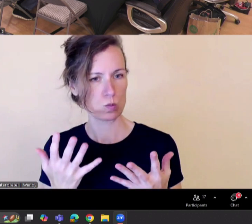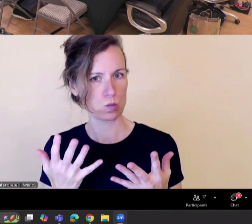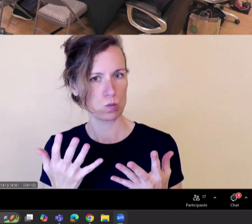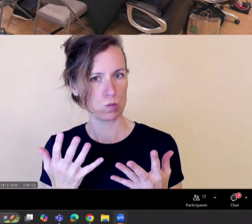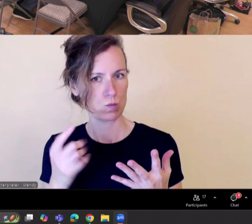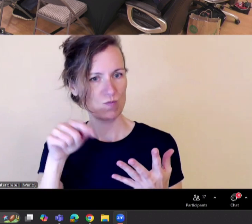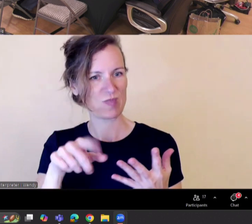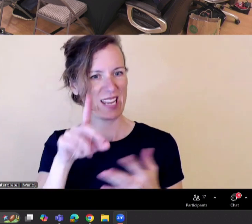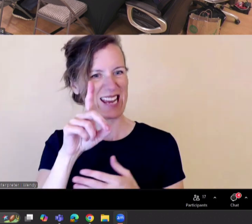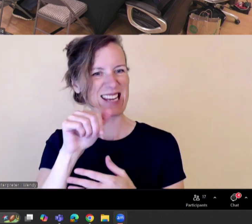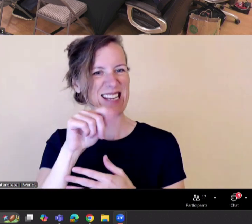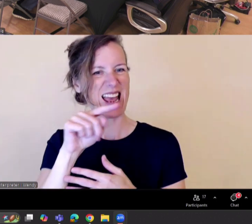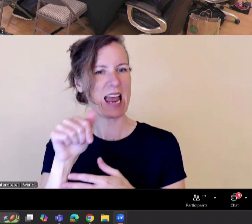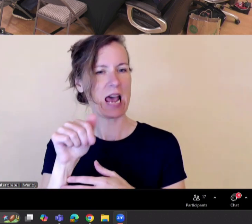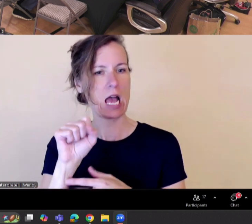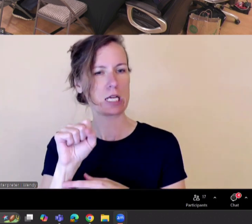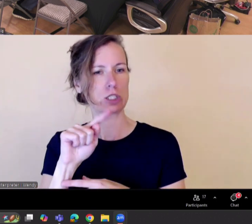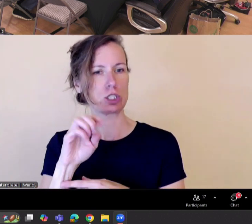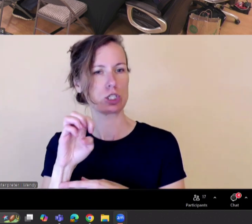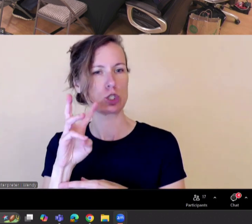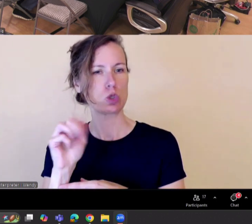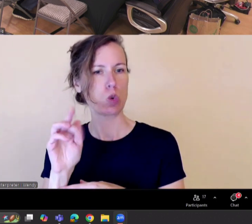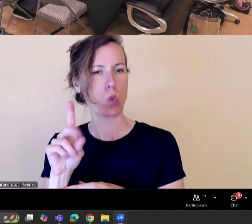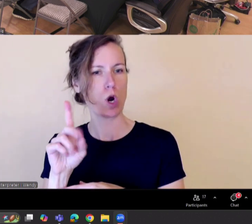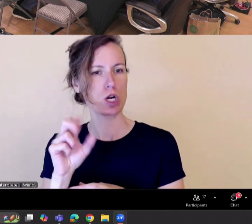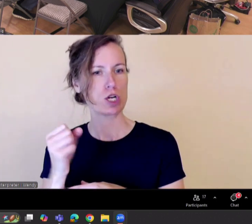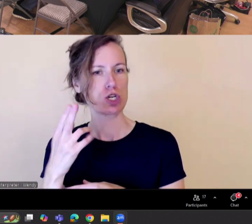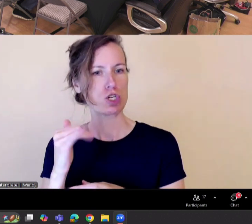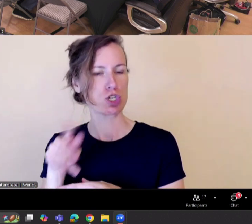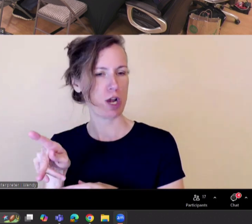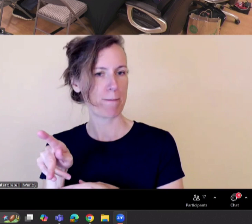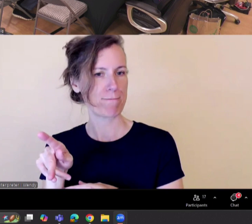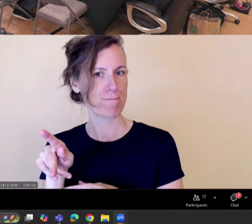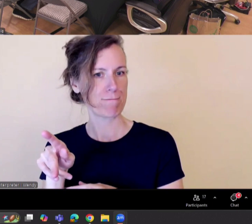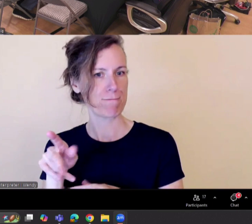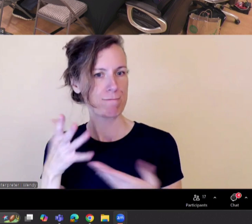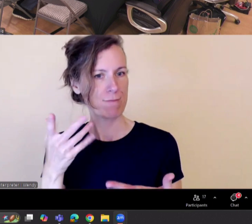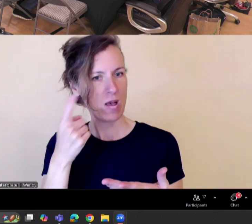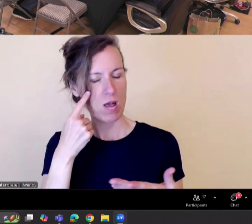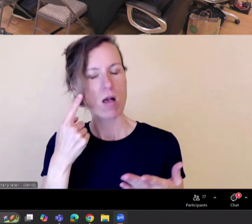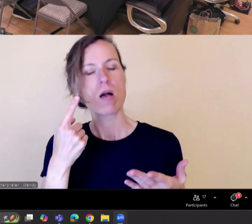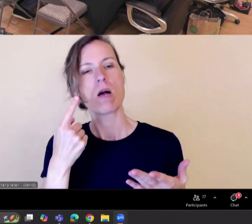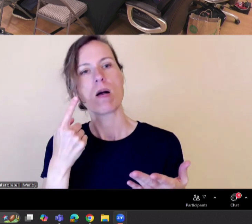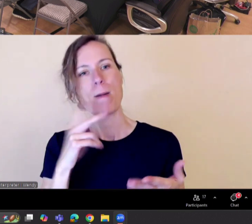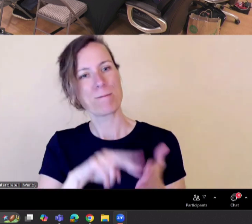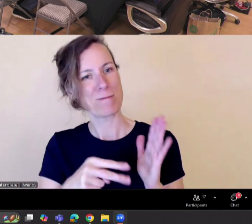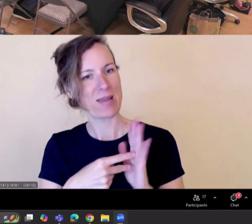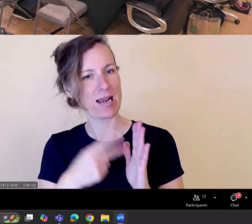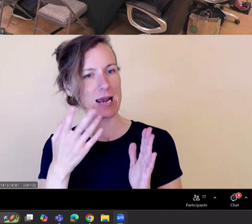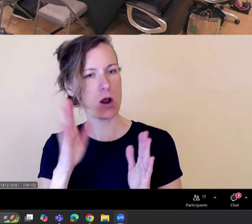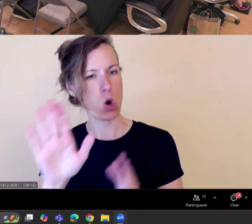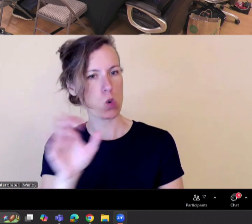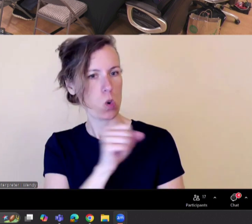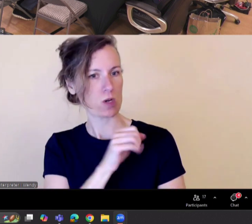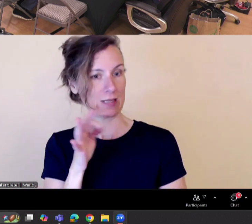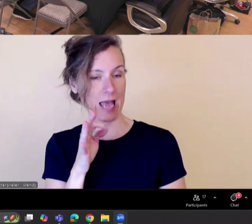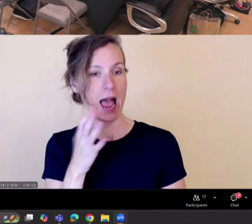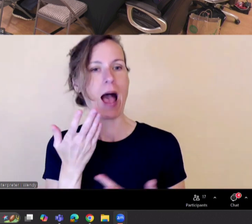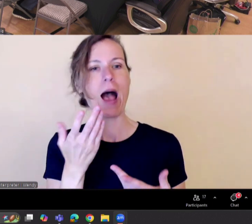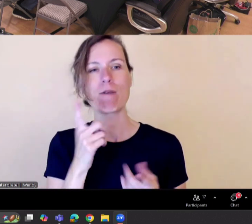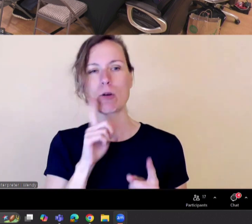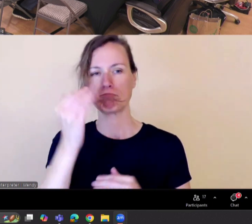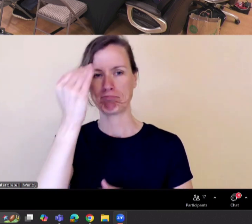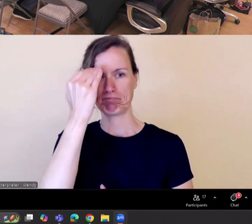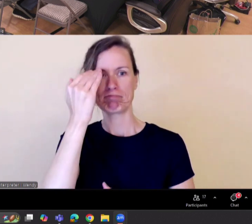data stewardship? In other words, are your employees well versed that if they are approached by